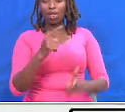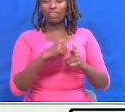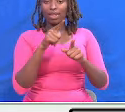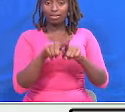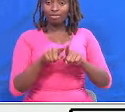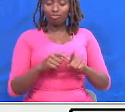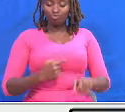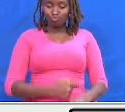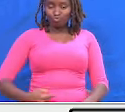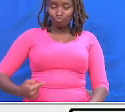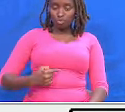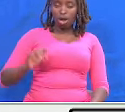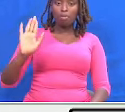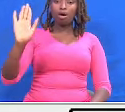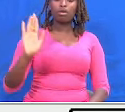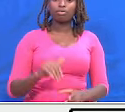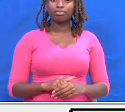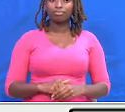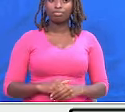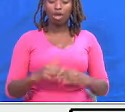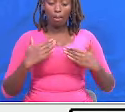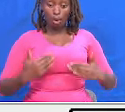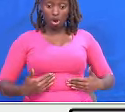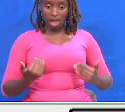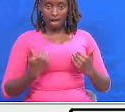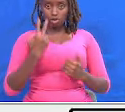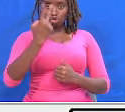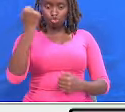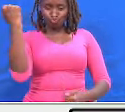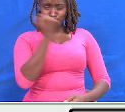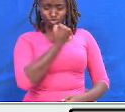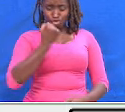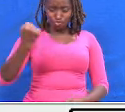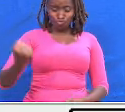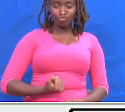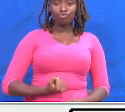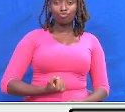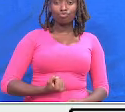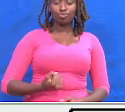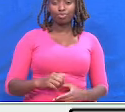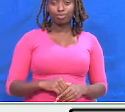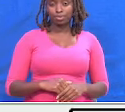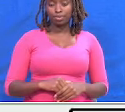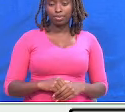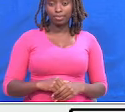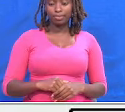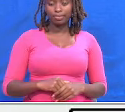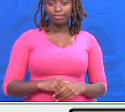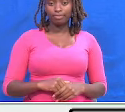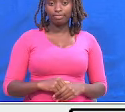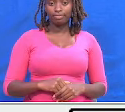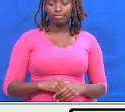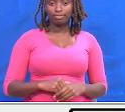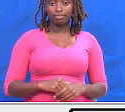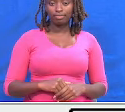abdomen. Mwili ulikuwa na two stab wounds, moja ilikuwa kwa chest. Yes. Ambayo